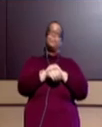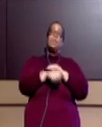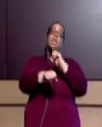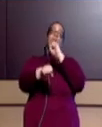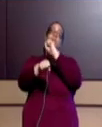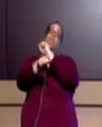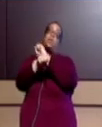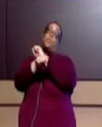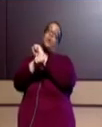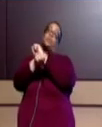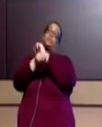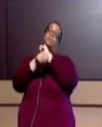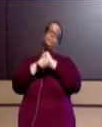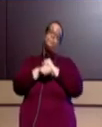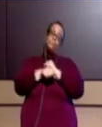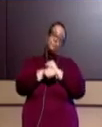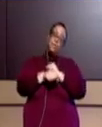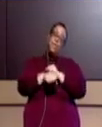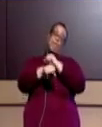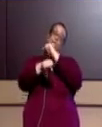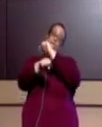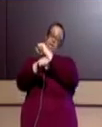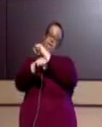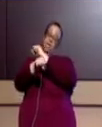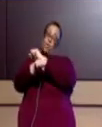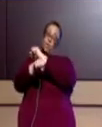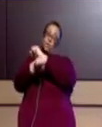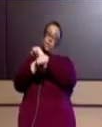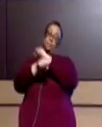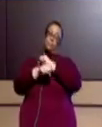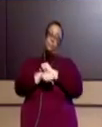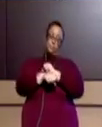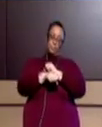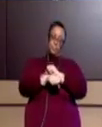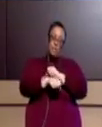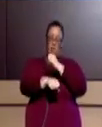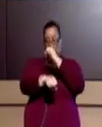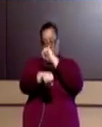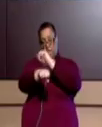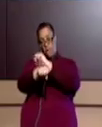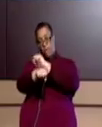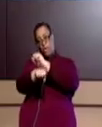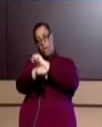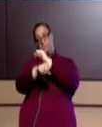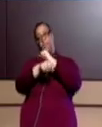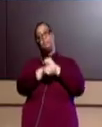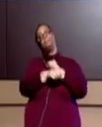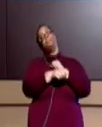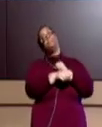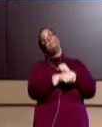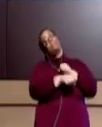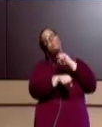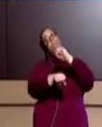me, Jesus. It works. But you hear me when I call you. It works. It works. It works.